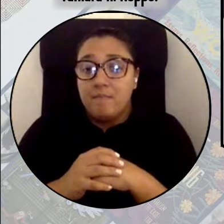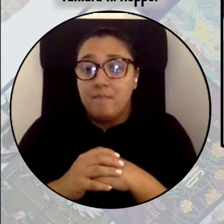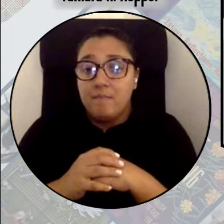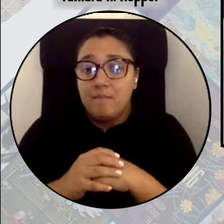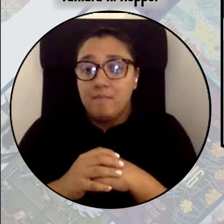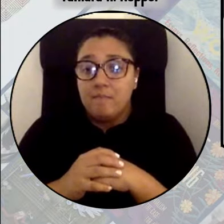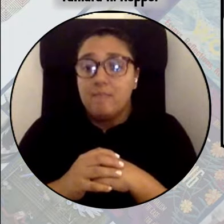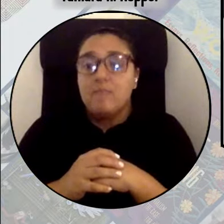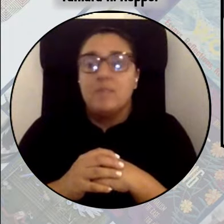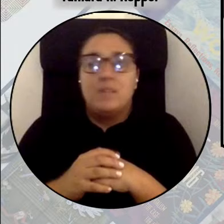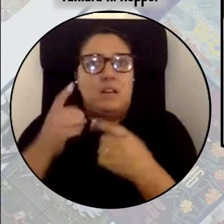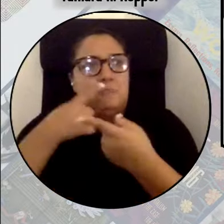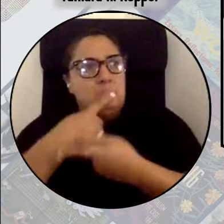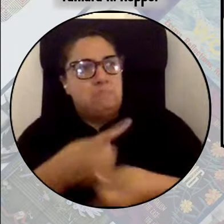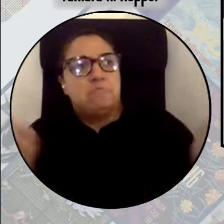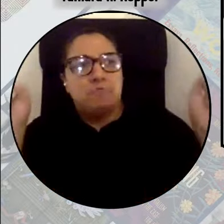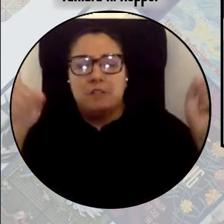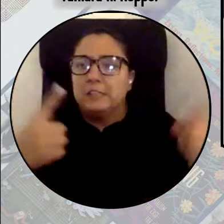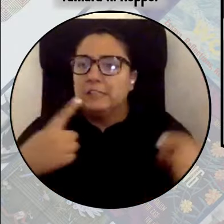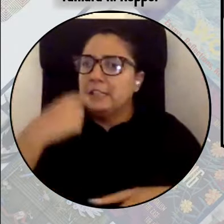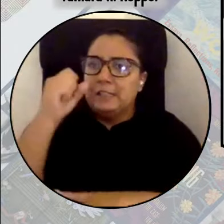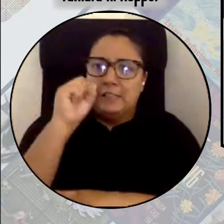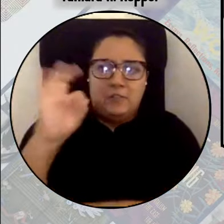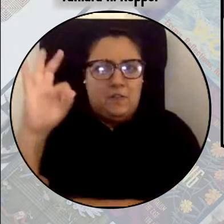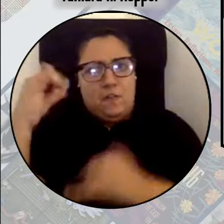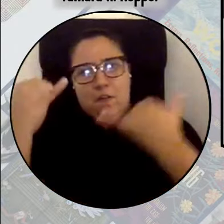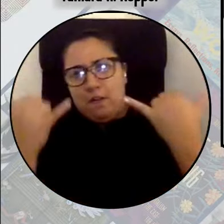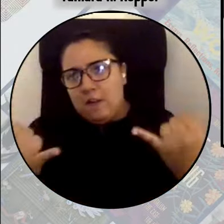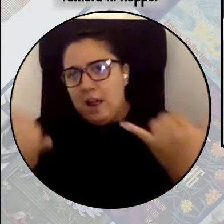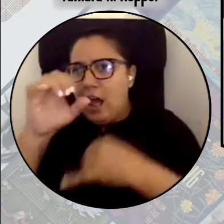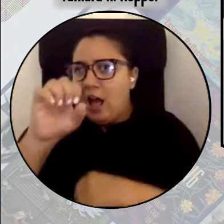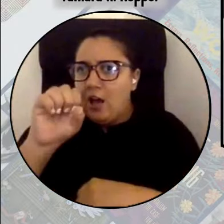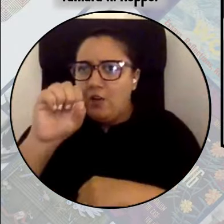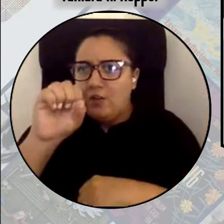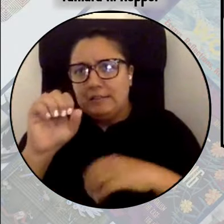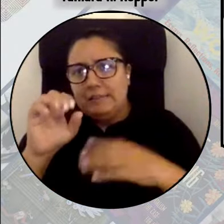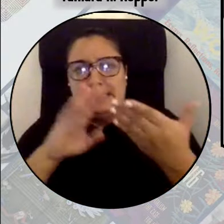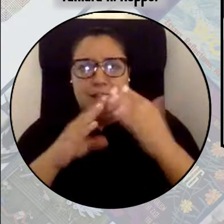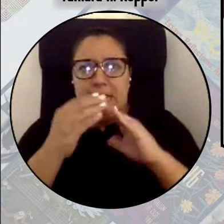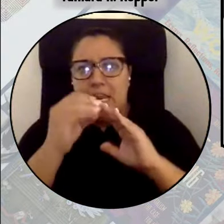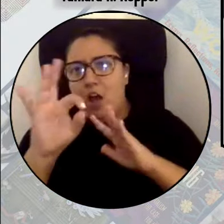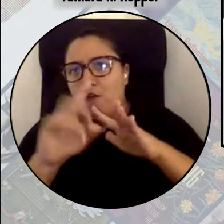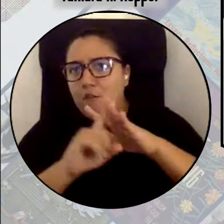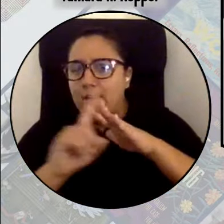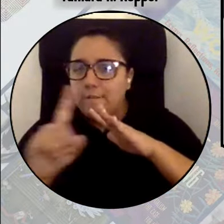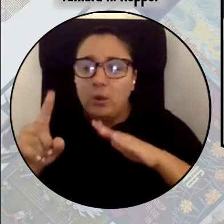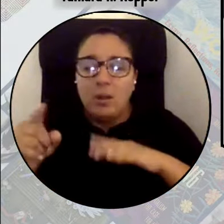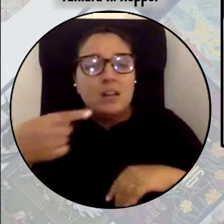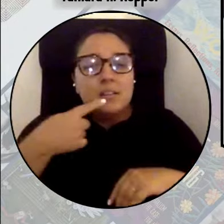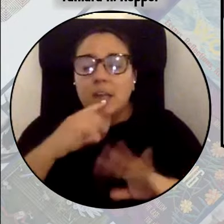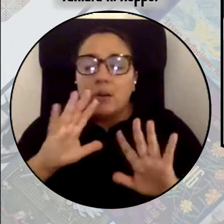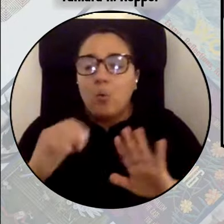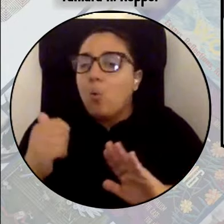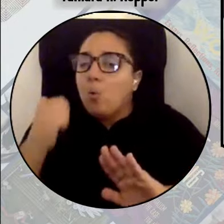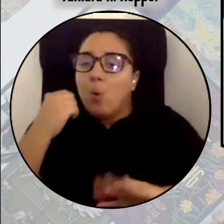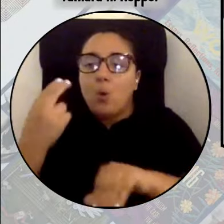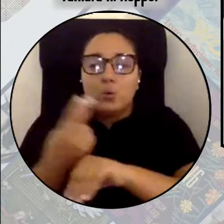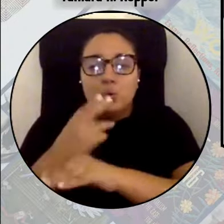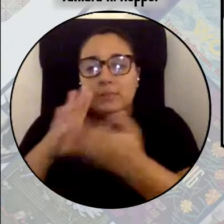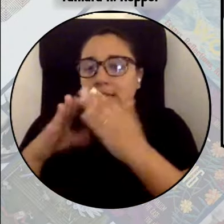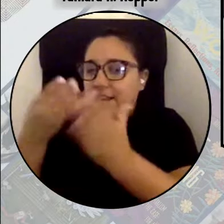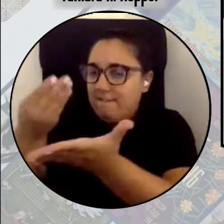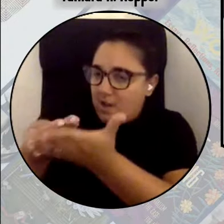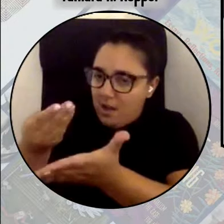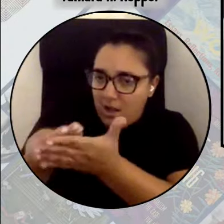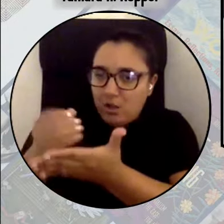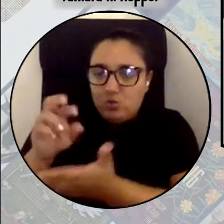county of refuge. Okay. And so they list different things like we're not going to use city funds and staffing and so forth, right? And so you have,